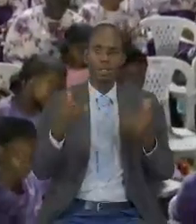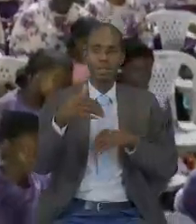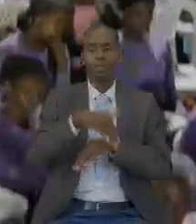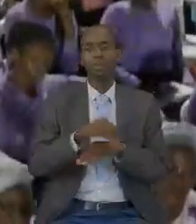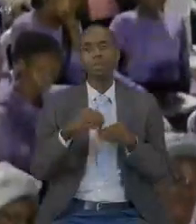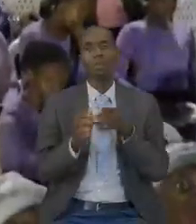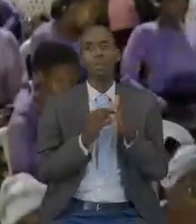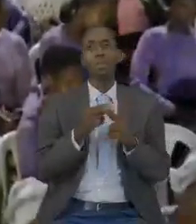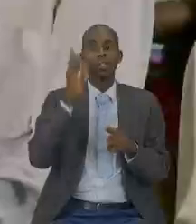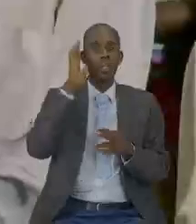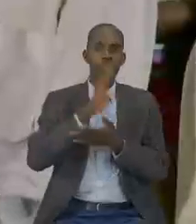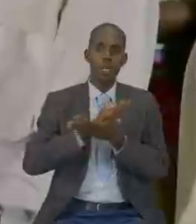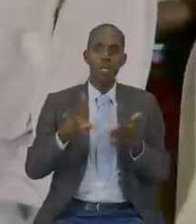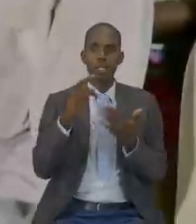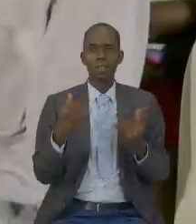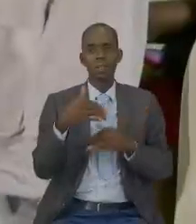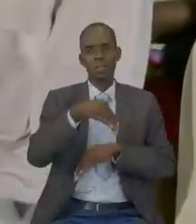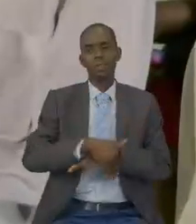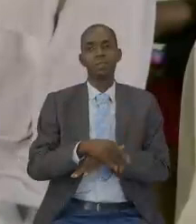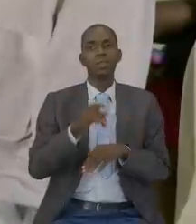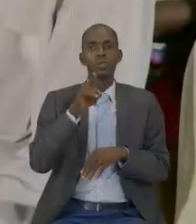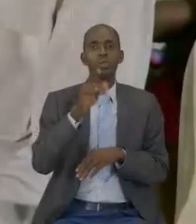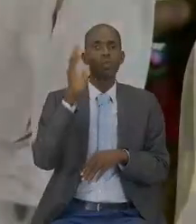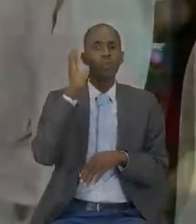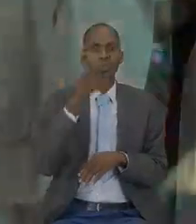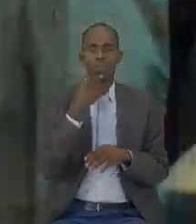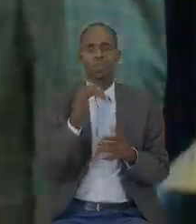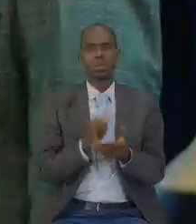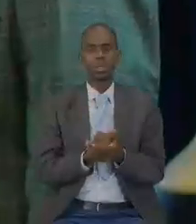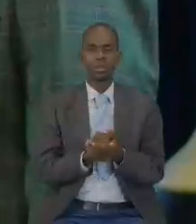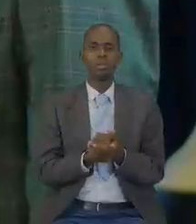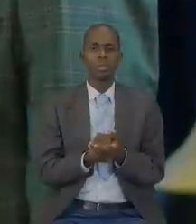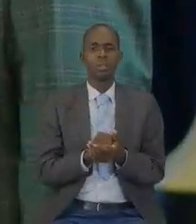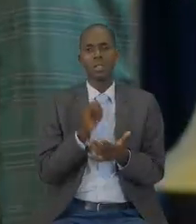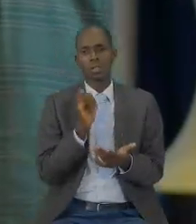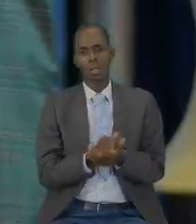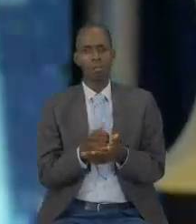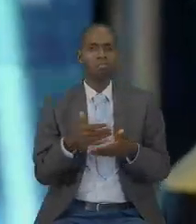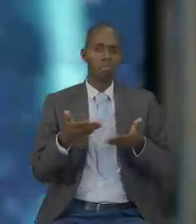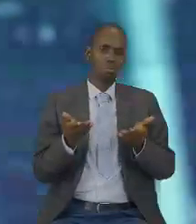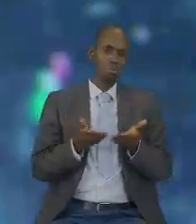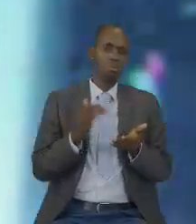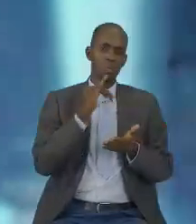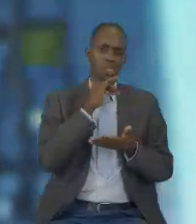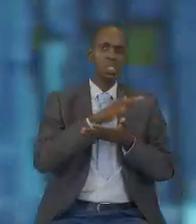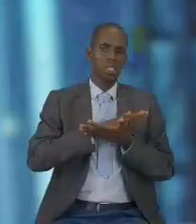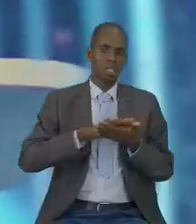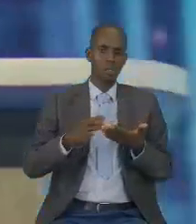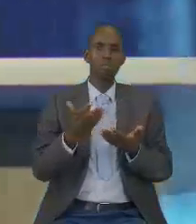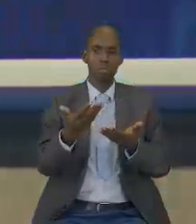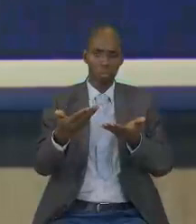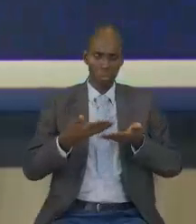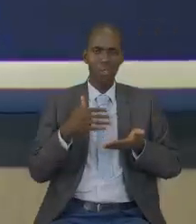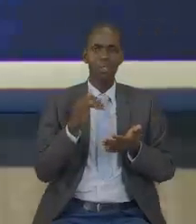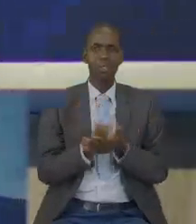will cleanse you tonight. He'll say, that is clean enough. Give me that plate. Put